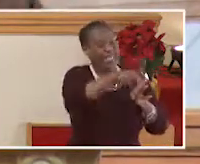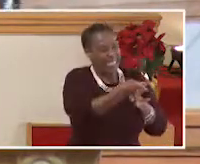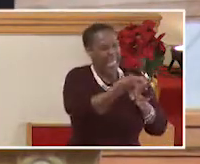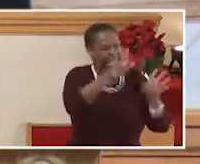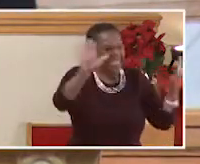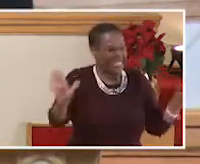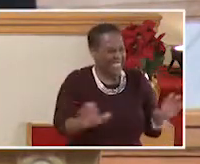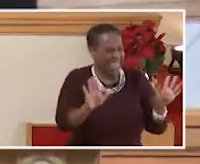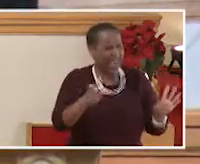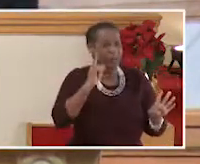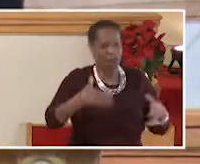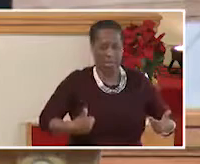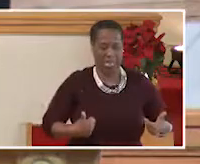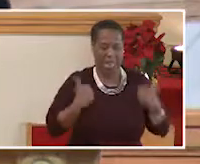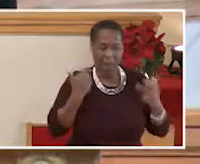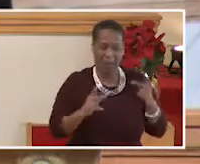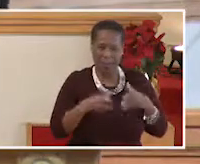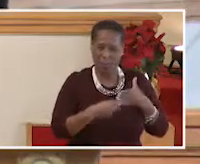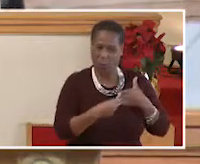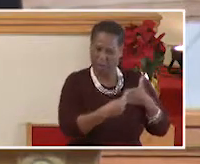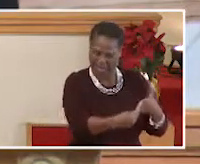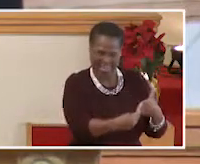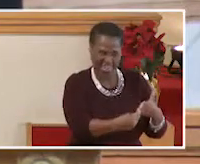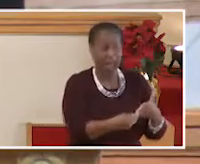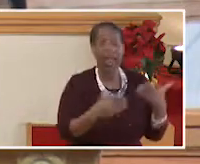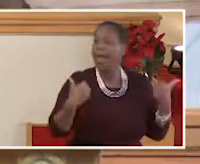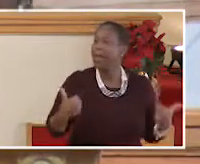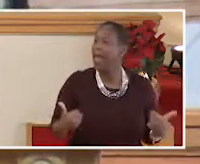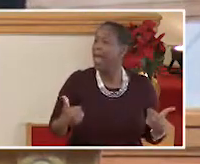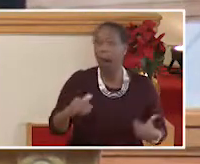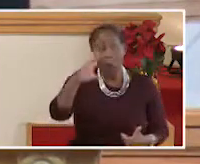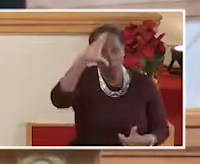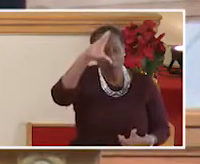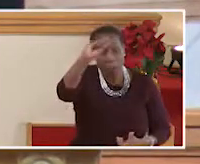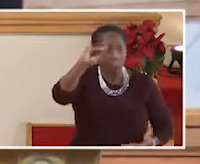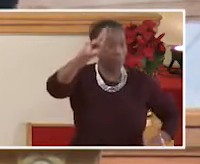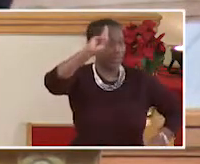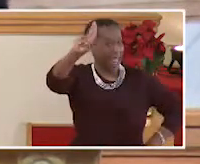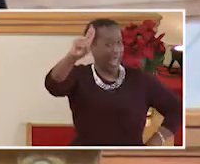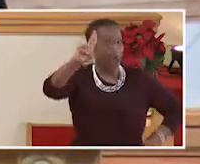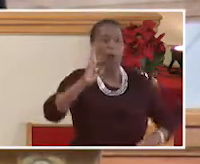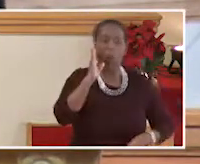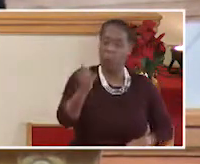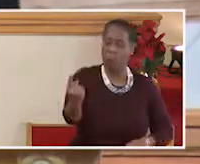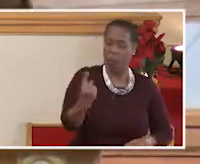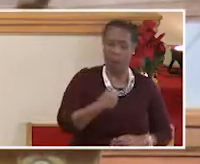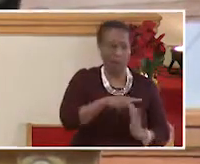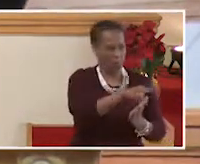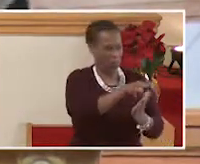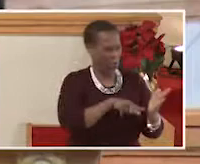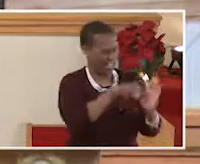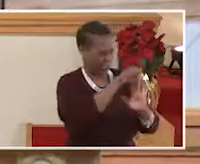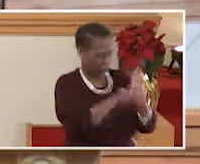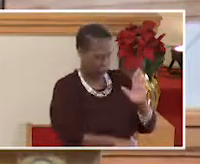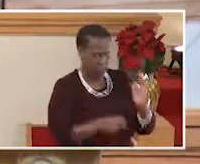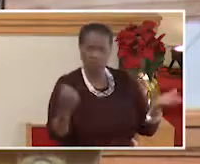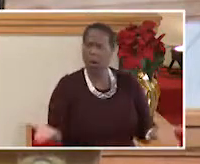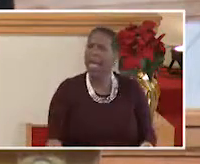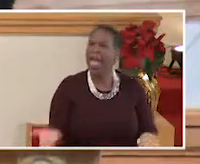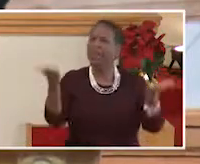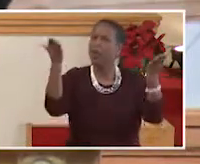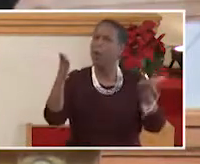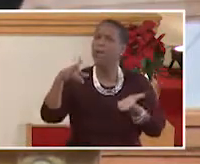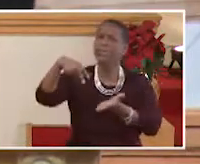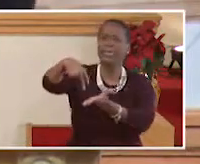young people to lead us in worship. And right now, one of our Boy Scouts is going to come and read scripture for us. So we need everybody to stand to your